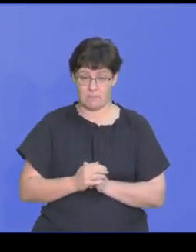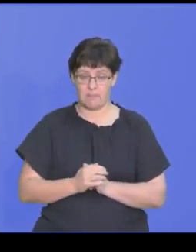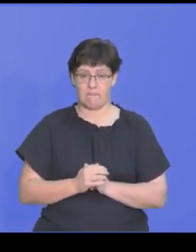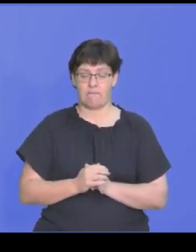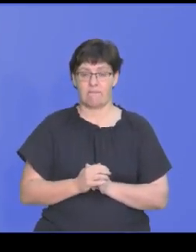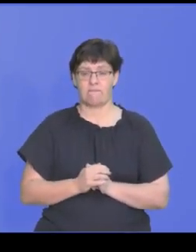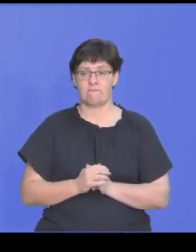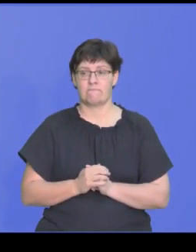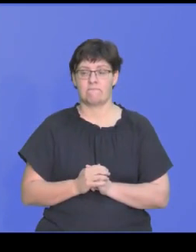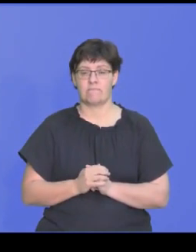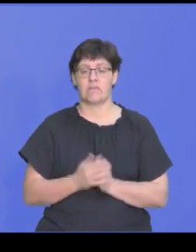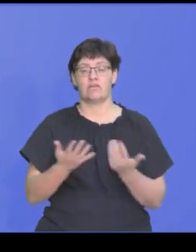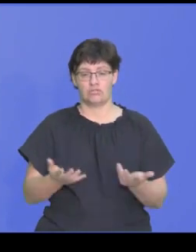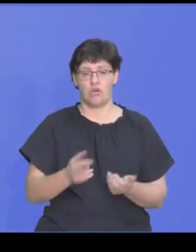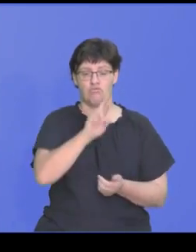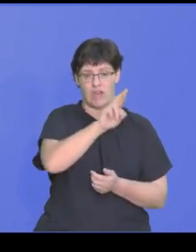and